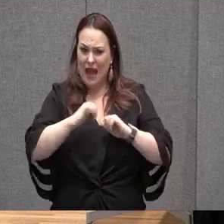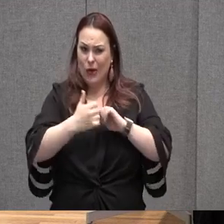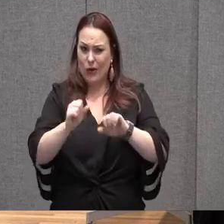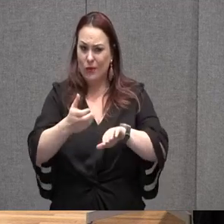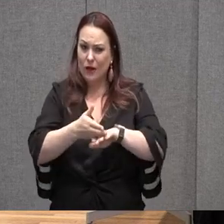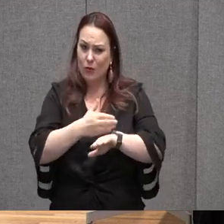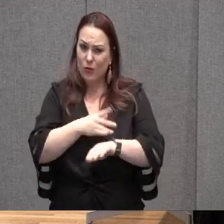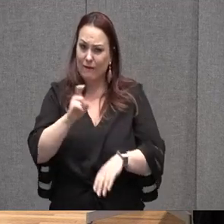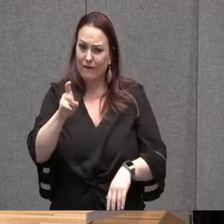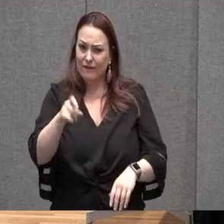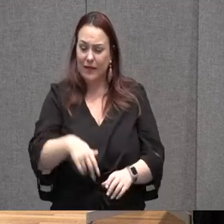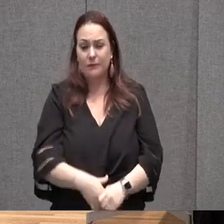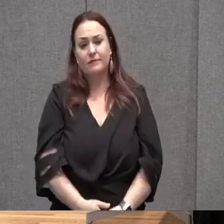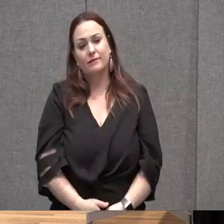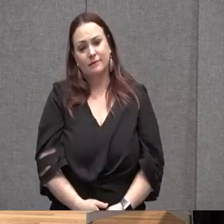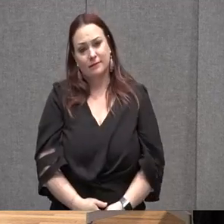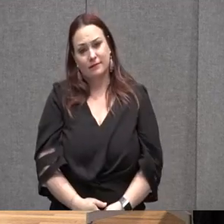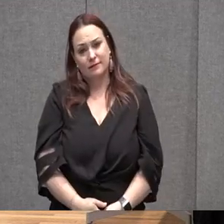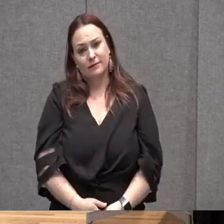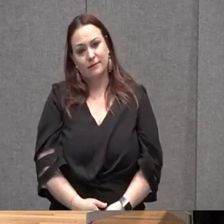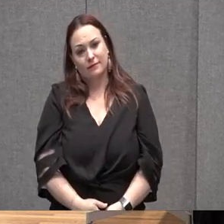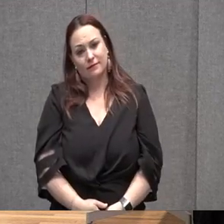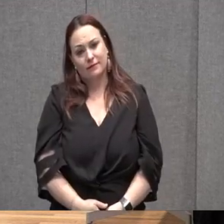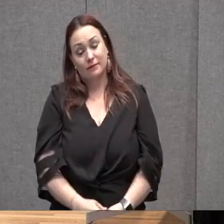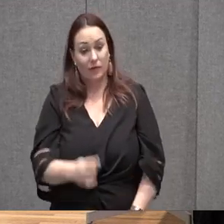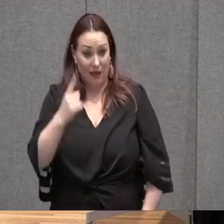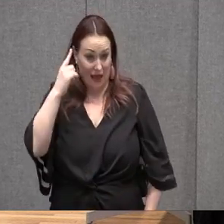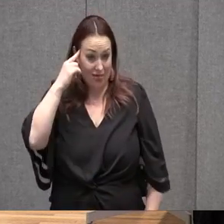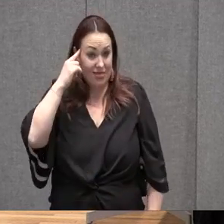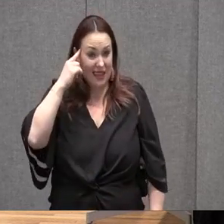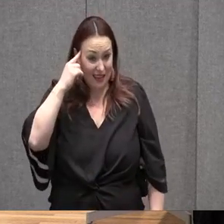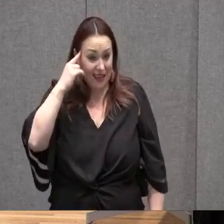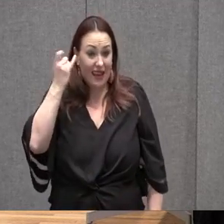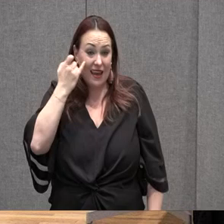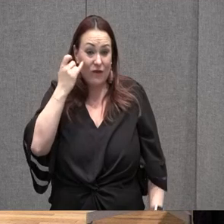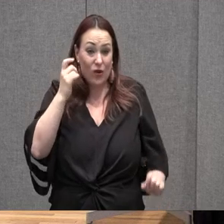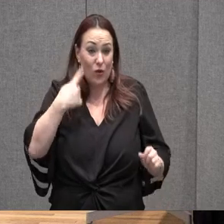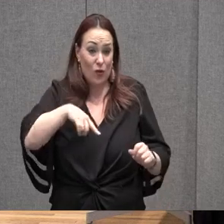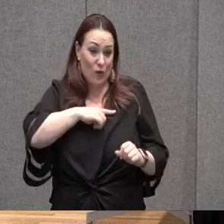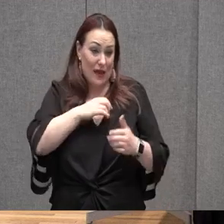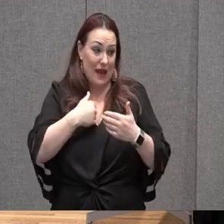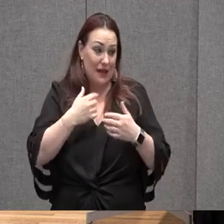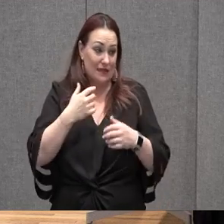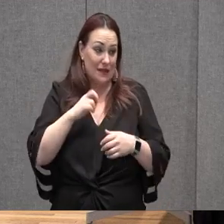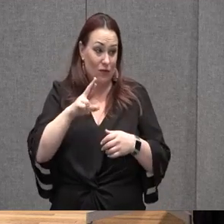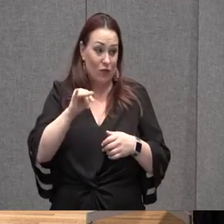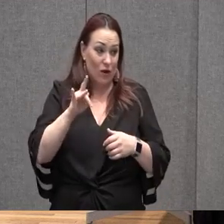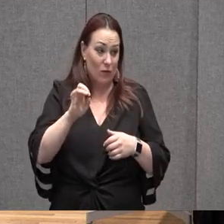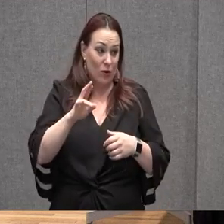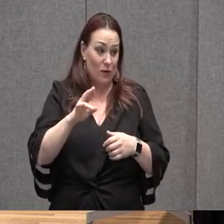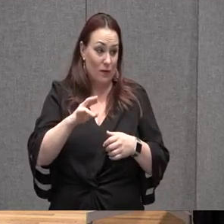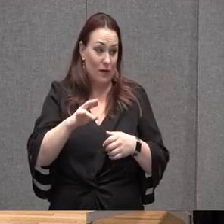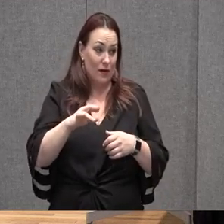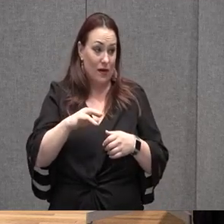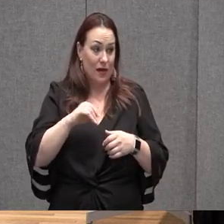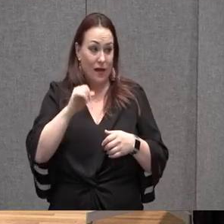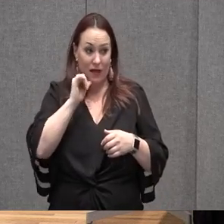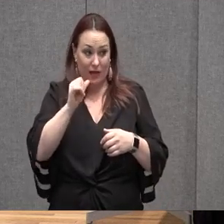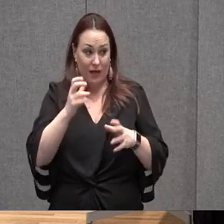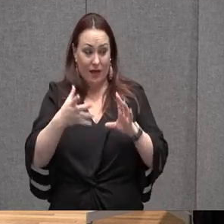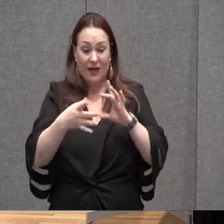it? I like that. I think if we had some rubber bands to make sure this